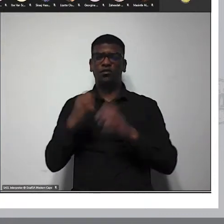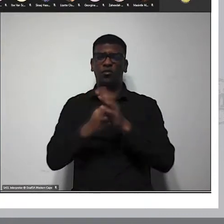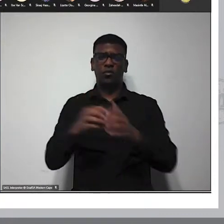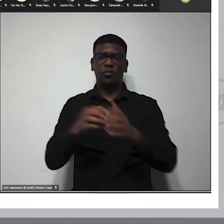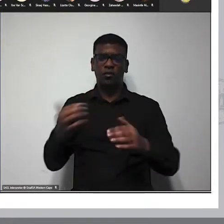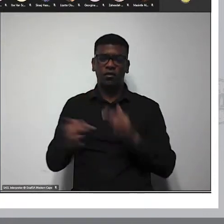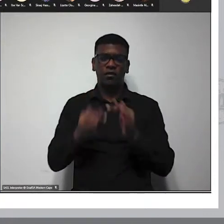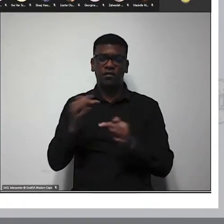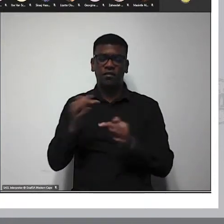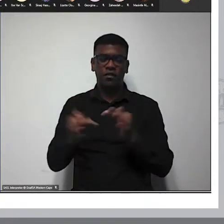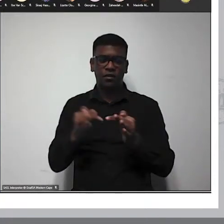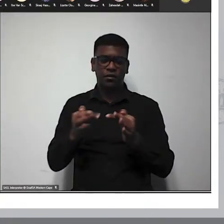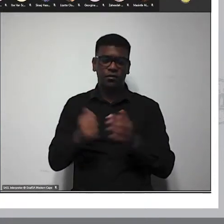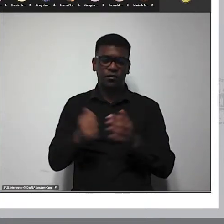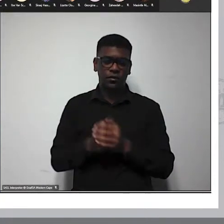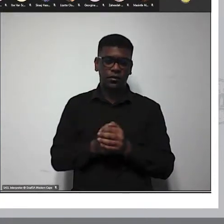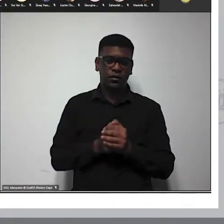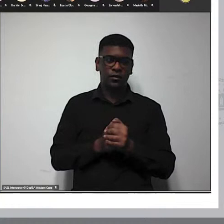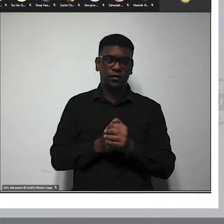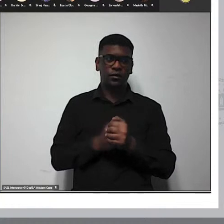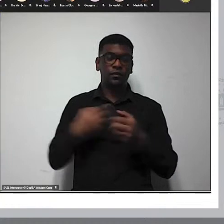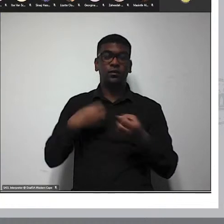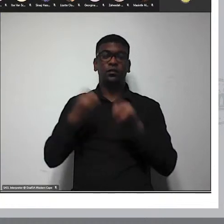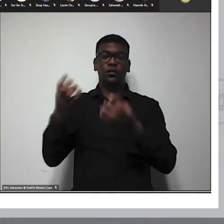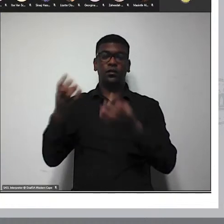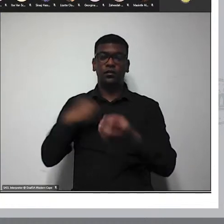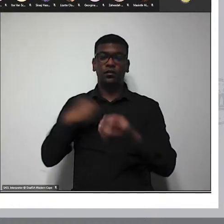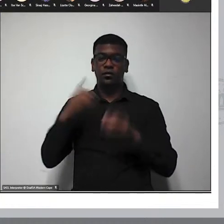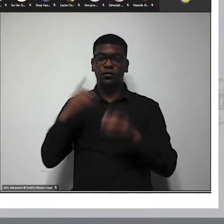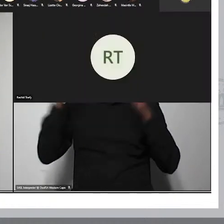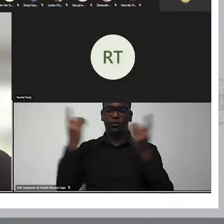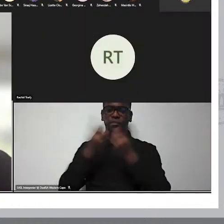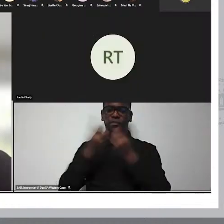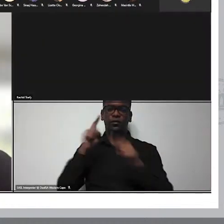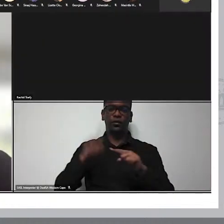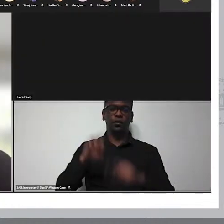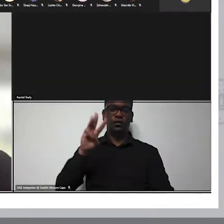that, I'll hand back to the department and to WESCO.